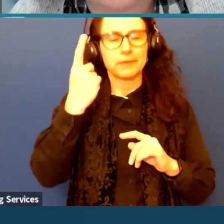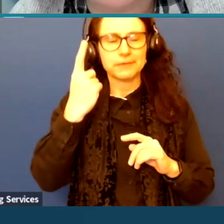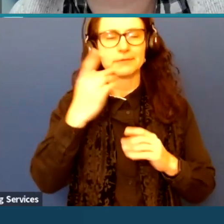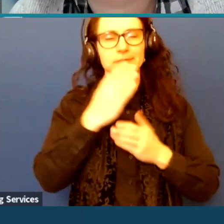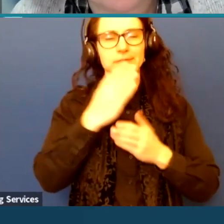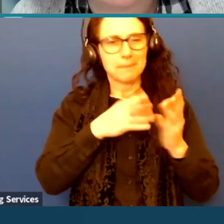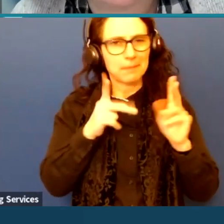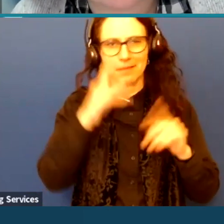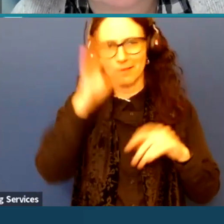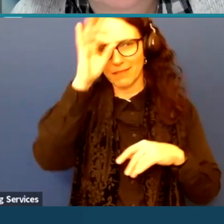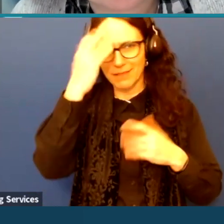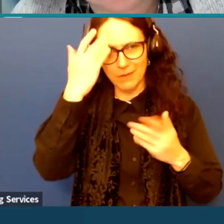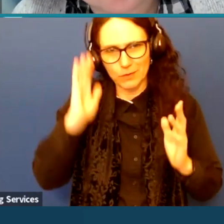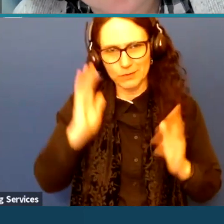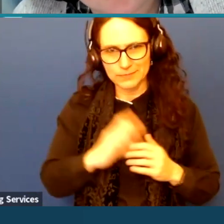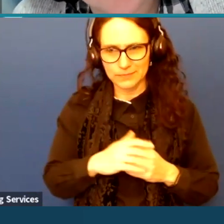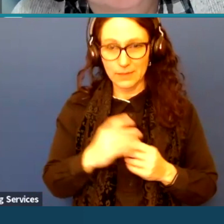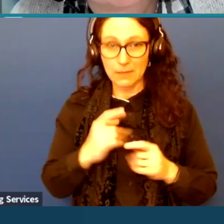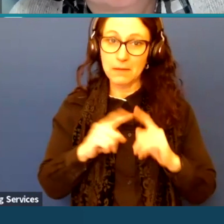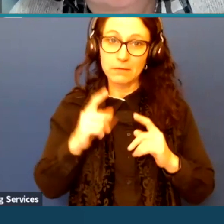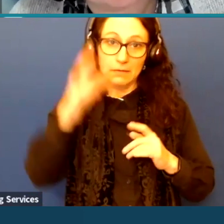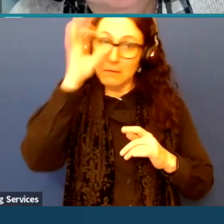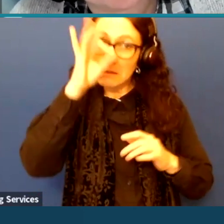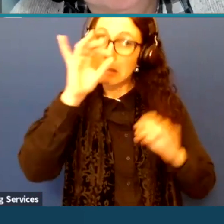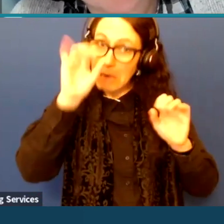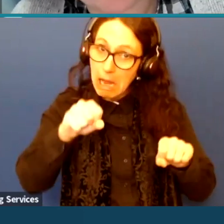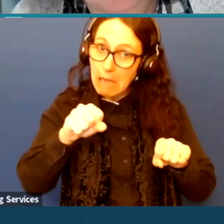know. Kindness goes a long way, though.